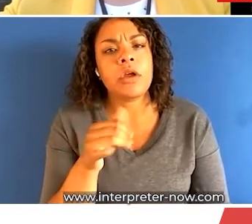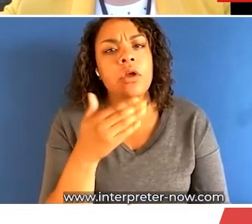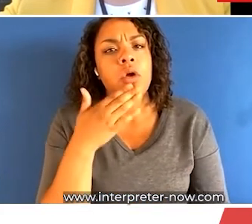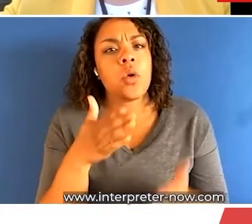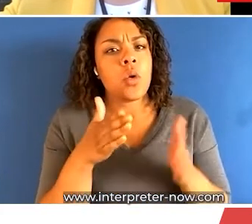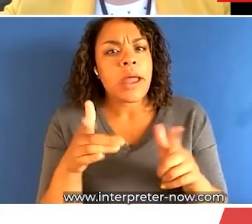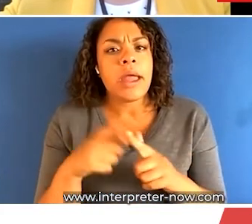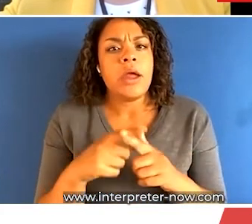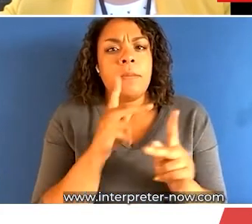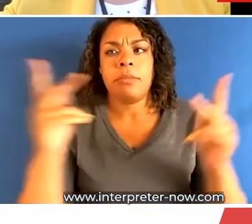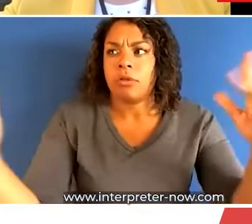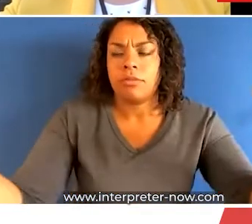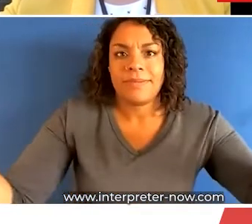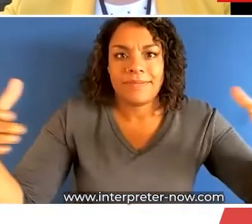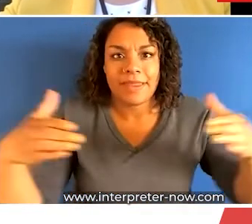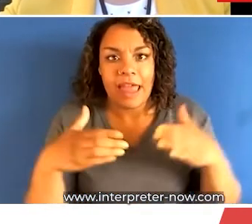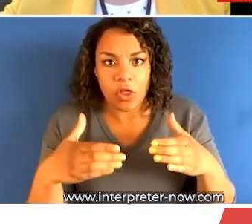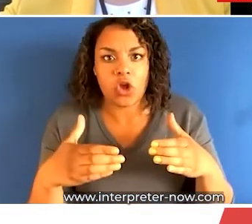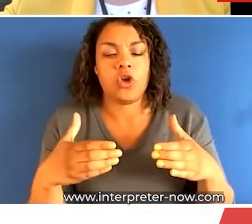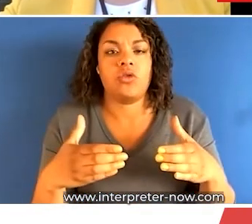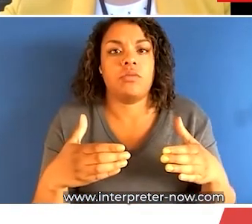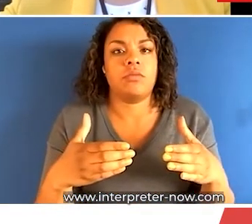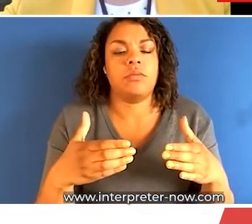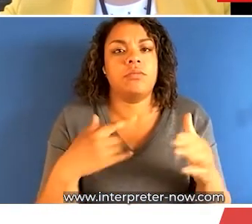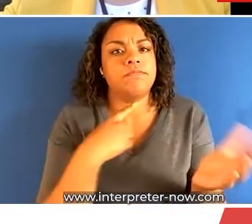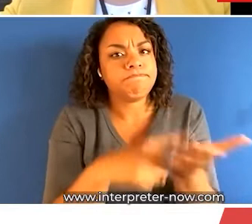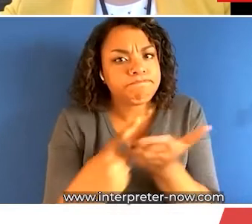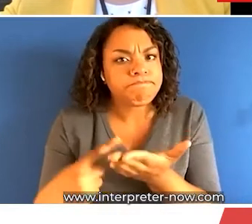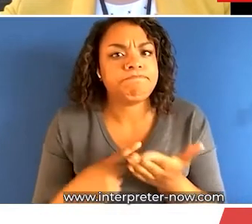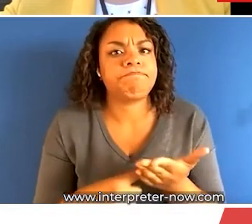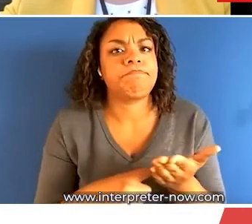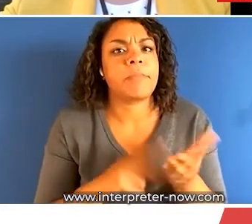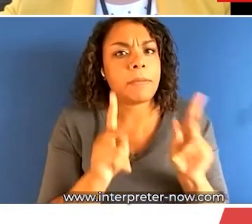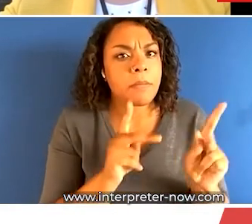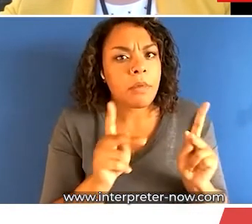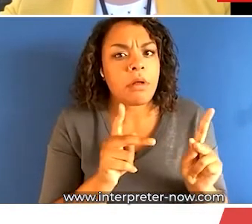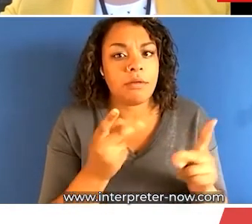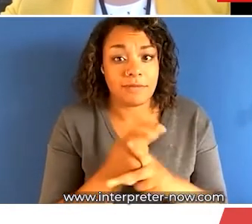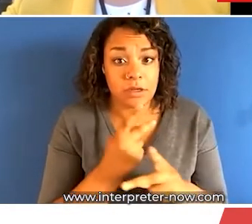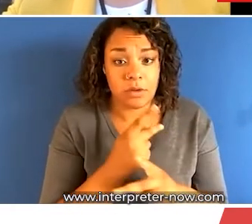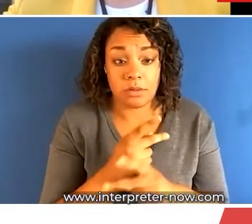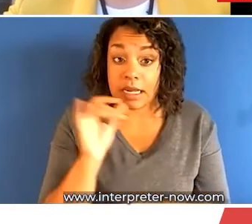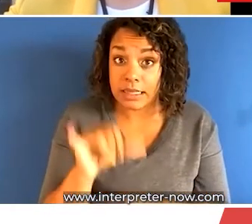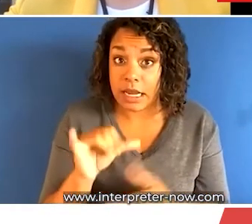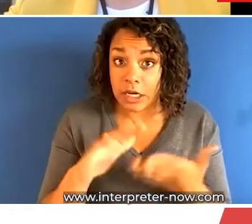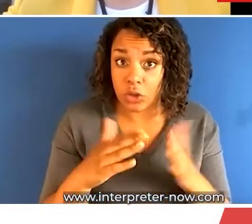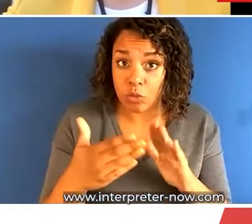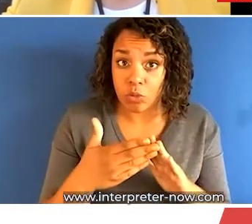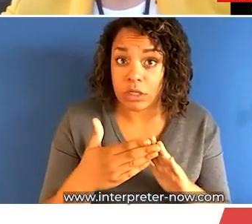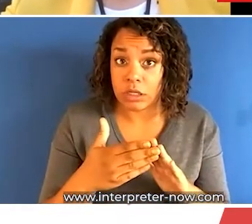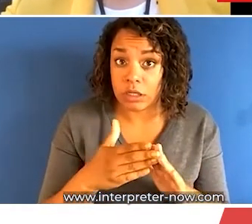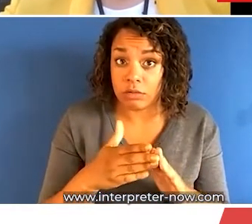gathering everyone together, is a good way of talking to people and trying to figure out what they're doing in that community.